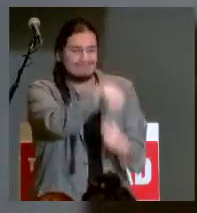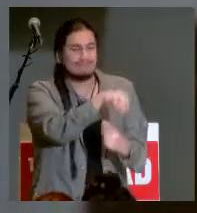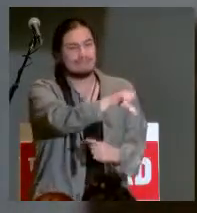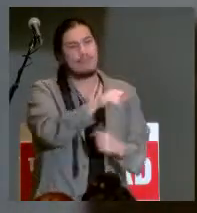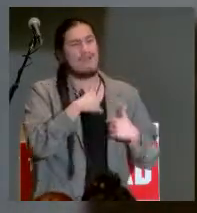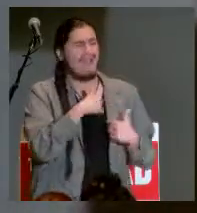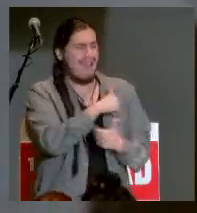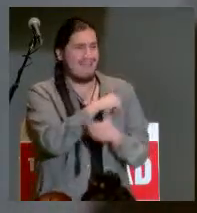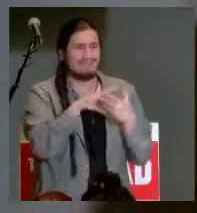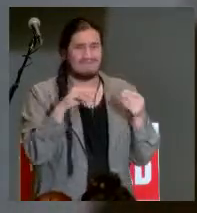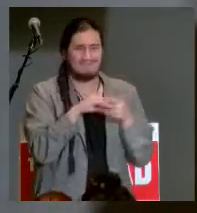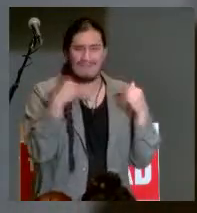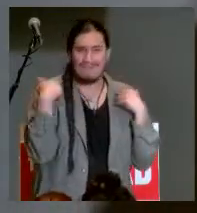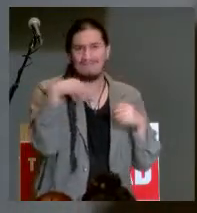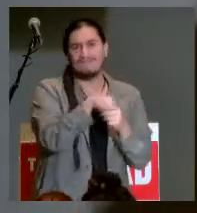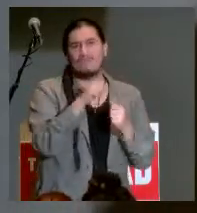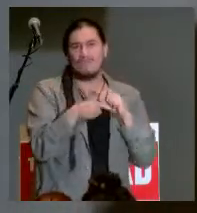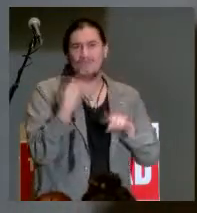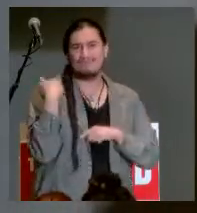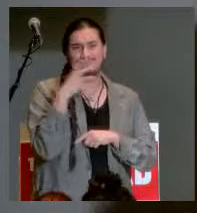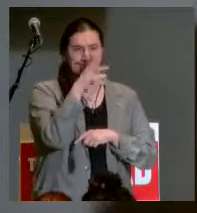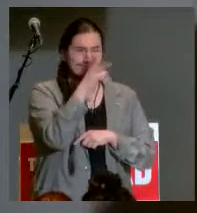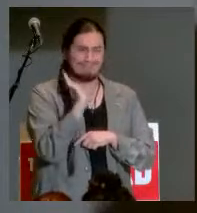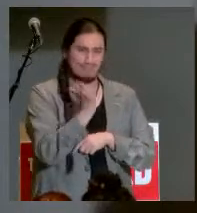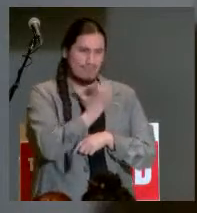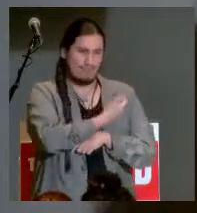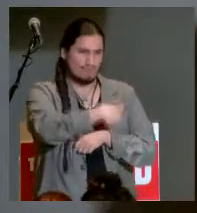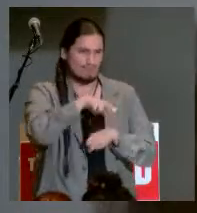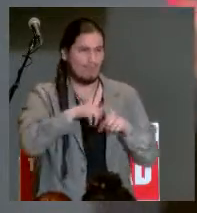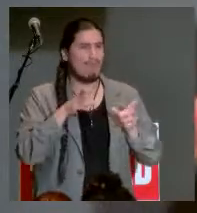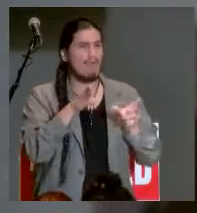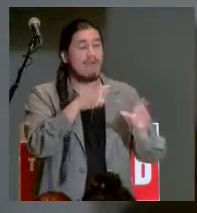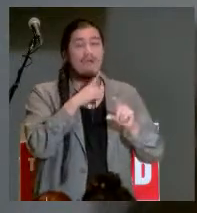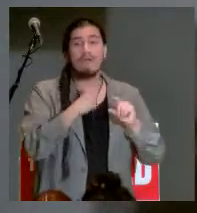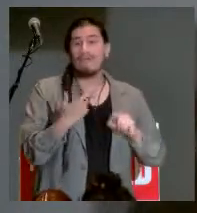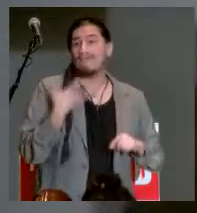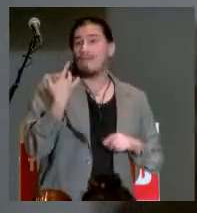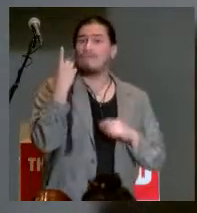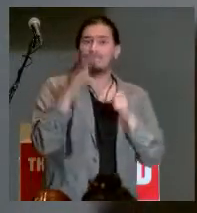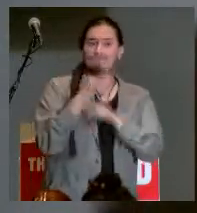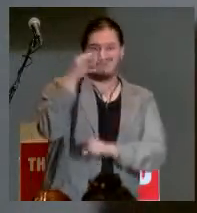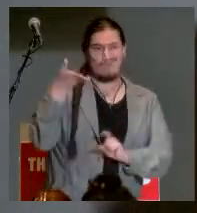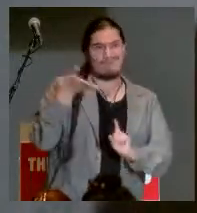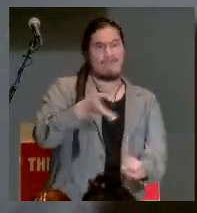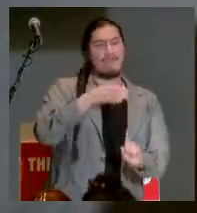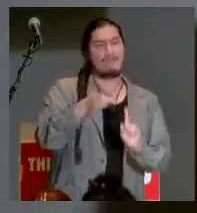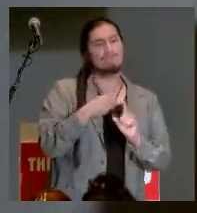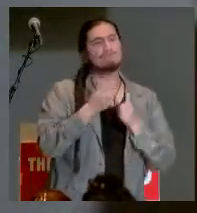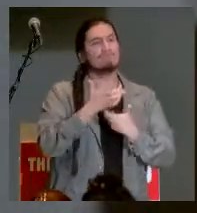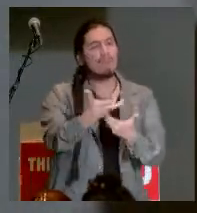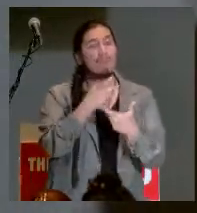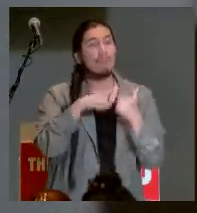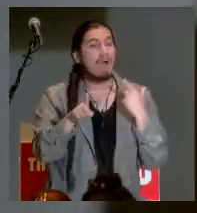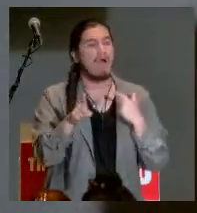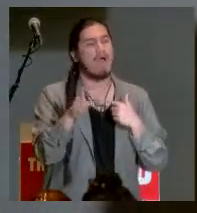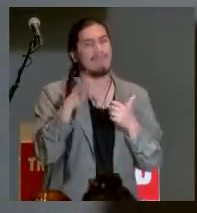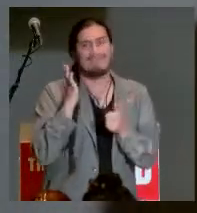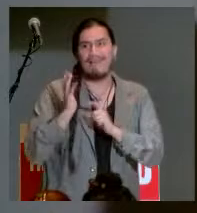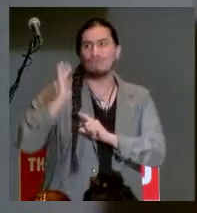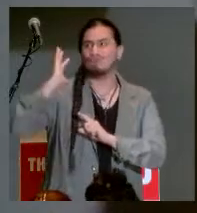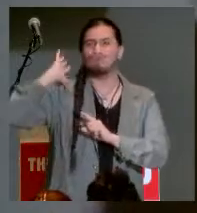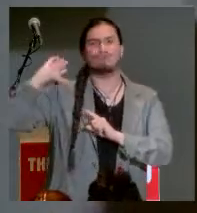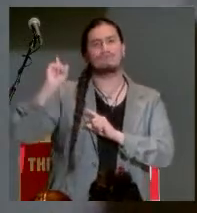so when I'm writing, I feel like there's some spirit, and you know, benevolent